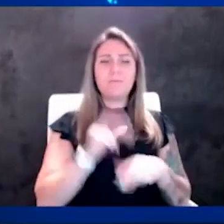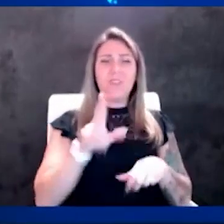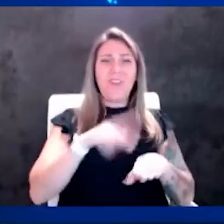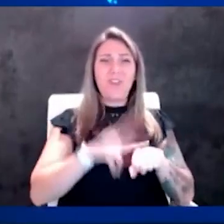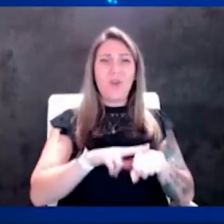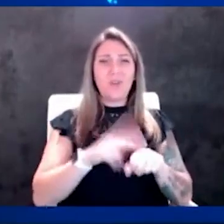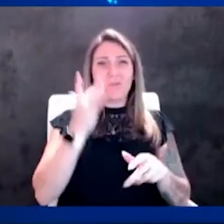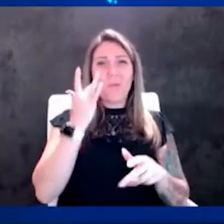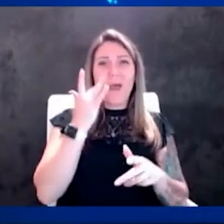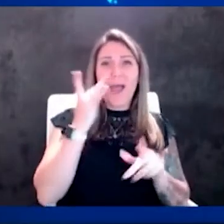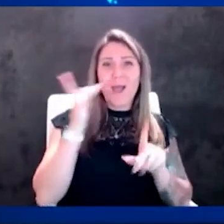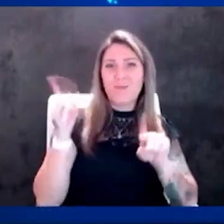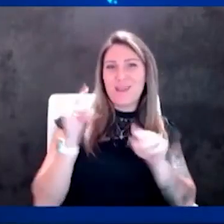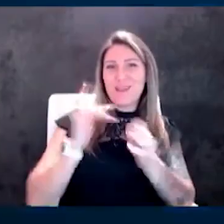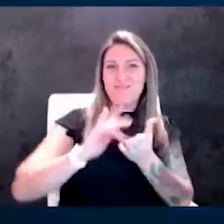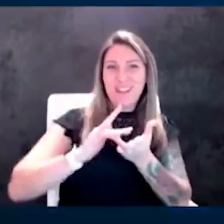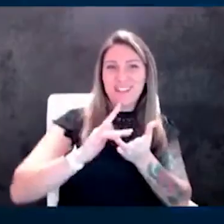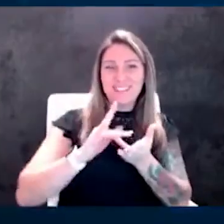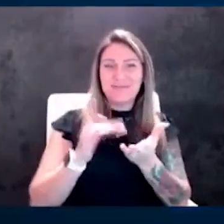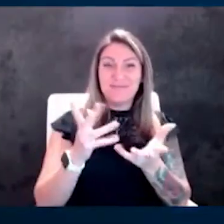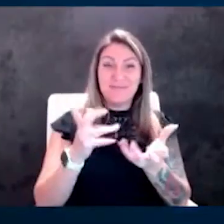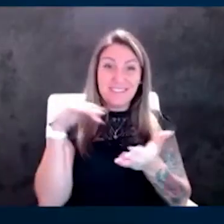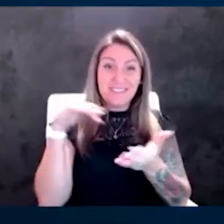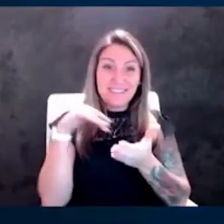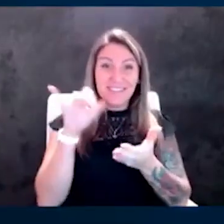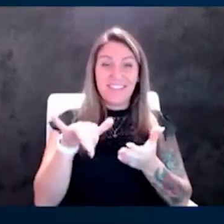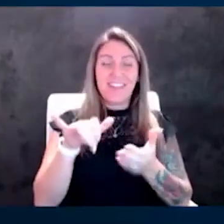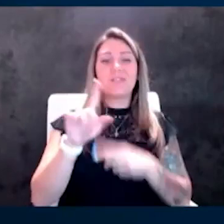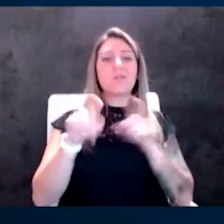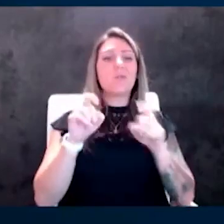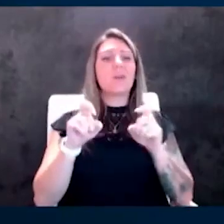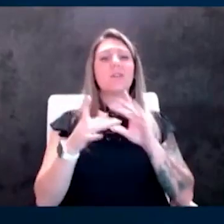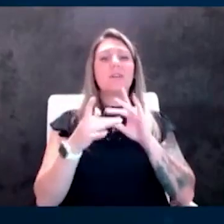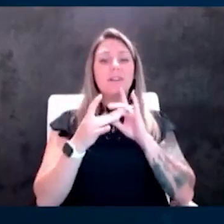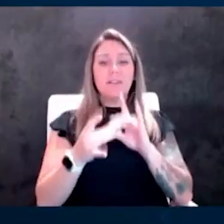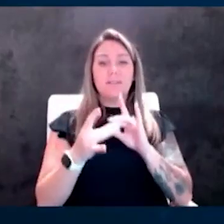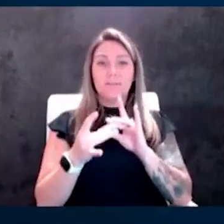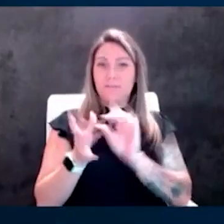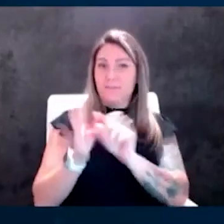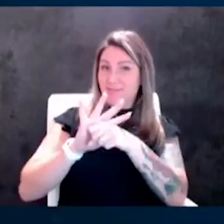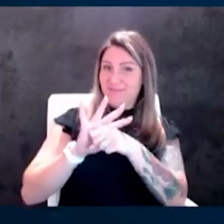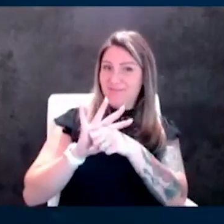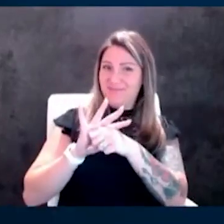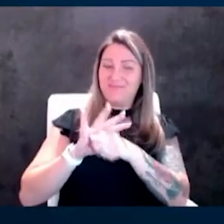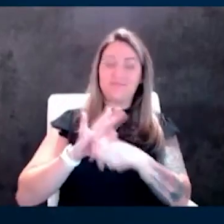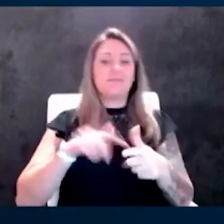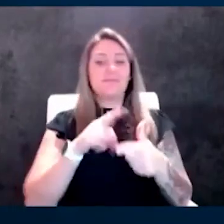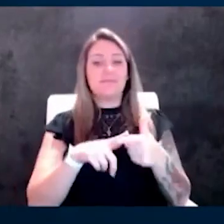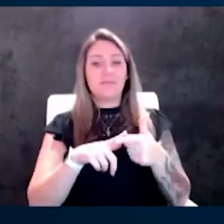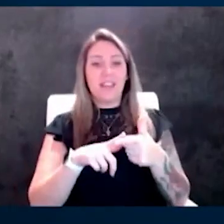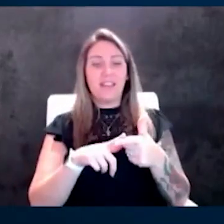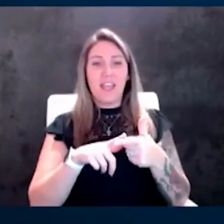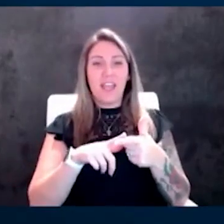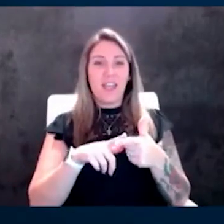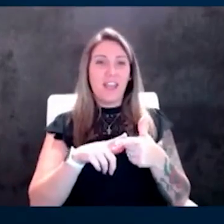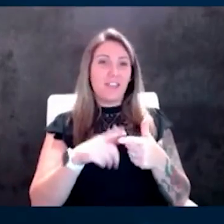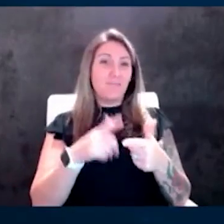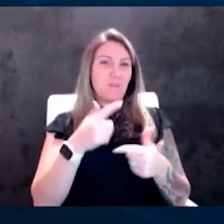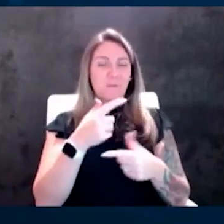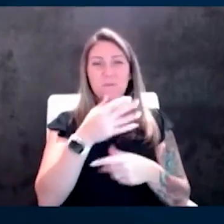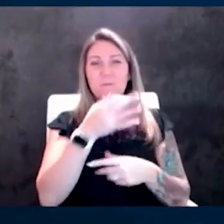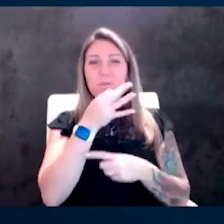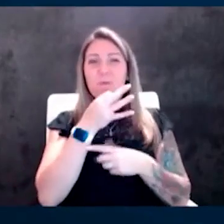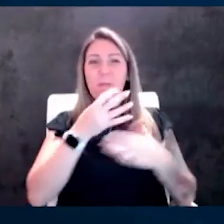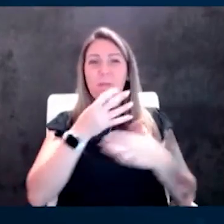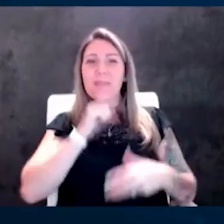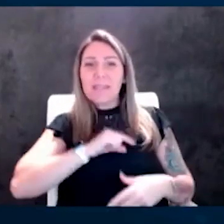and learn that kind of stuff. I have some questions that tie into COVID and then also the upcoming Thanksgiving long weekend. Isaac do it. has a